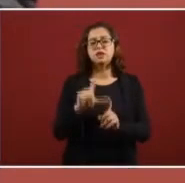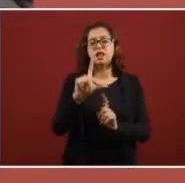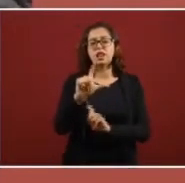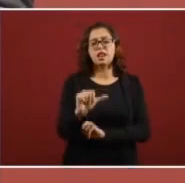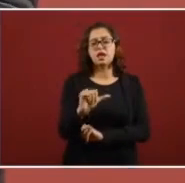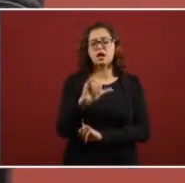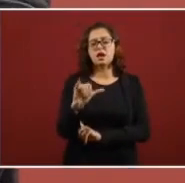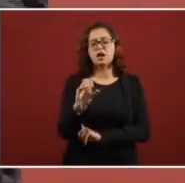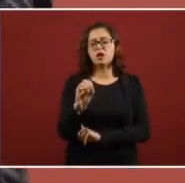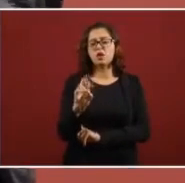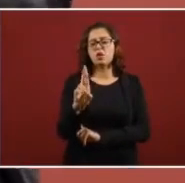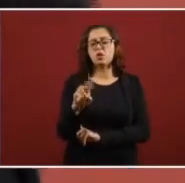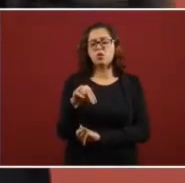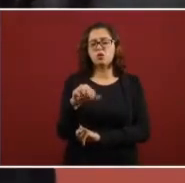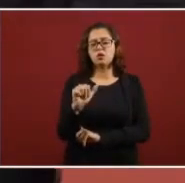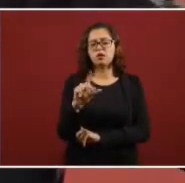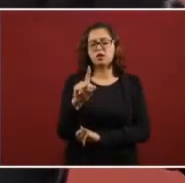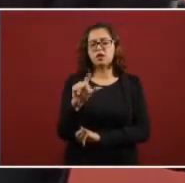for